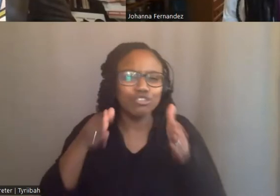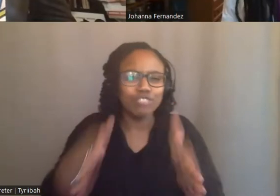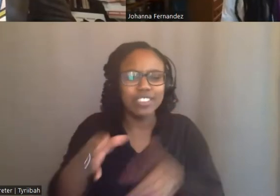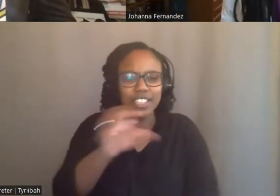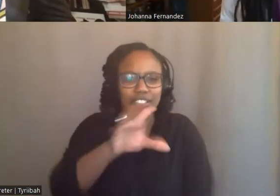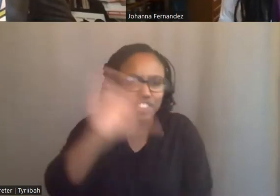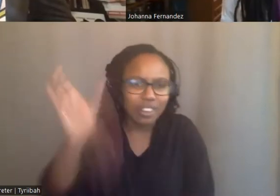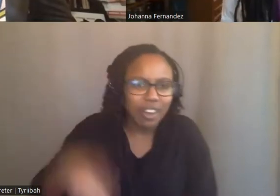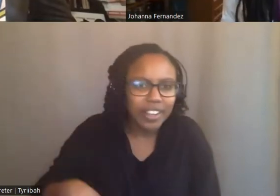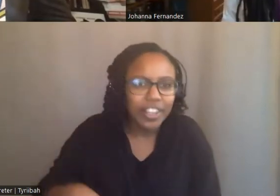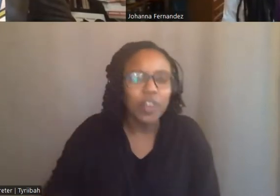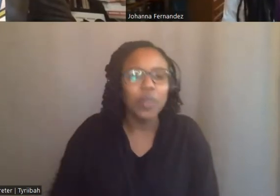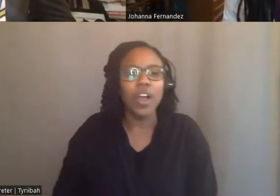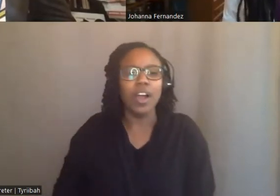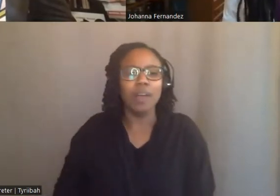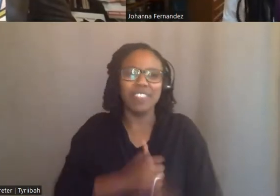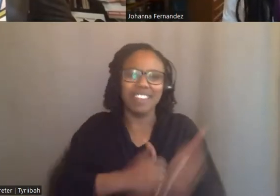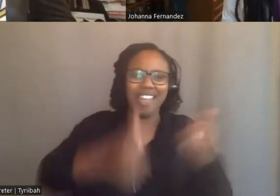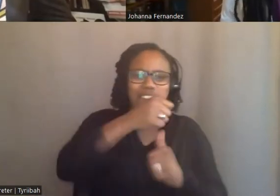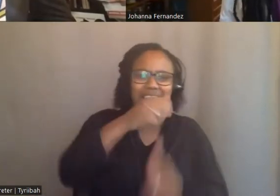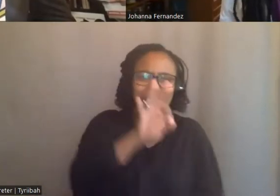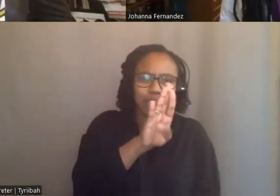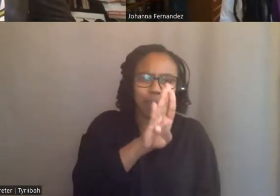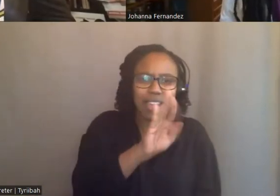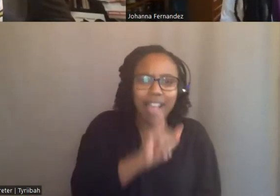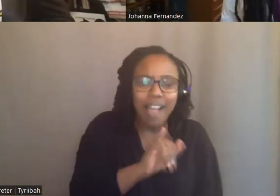FBI and the Chicago police.